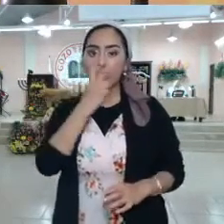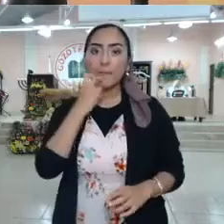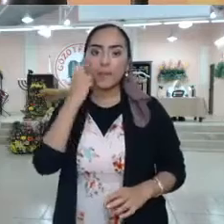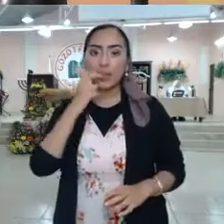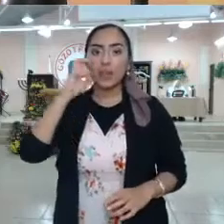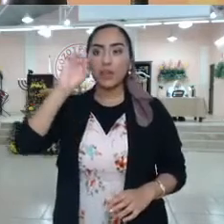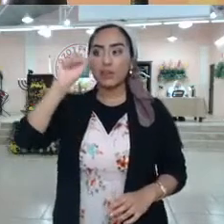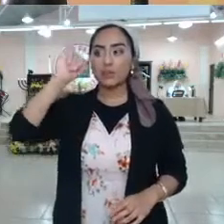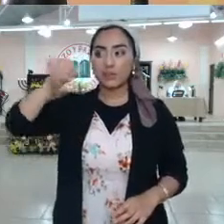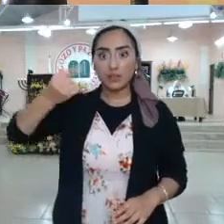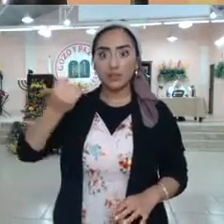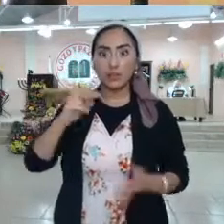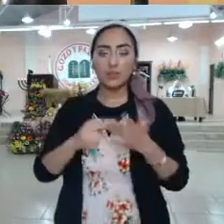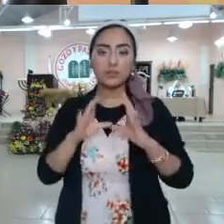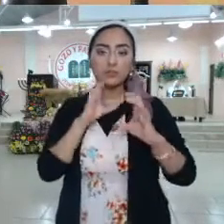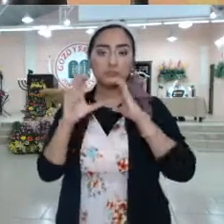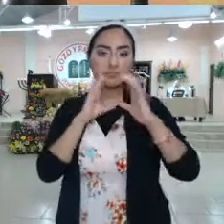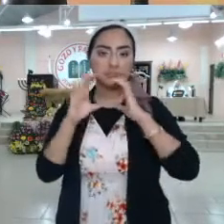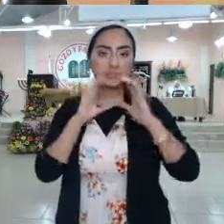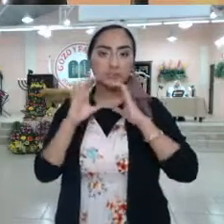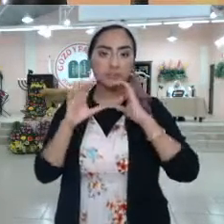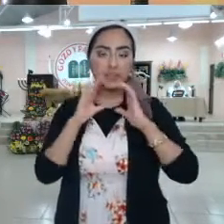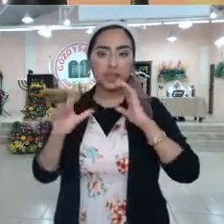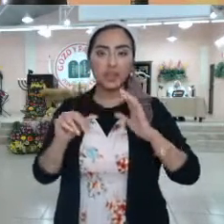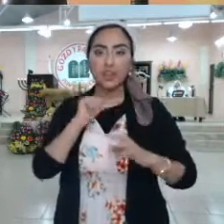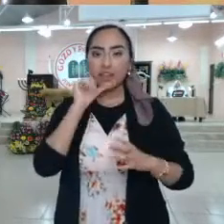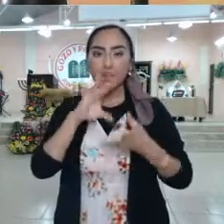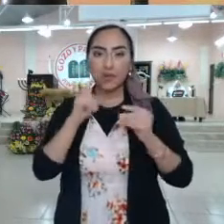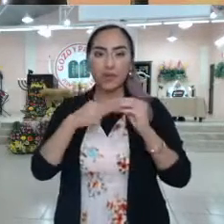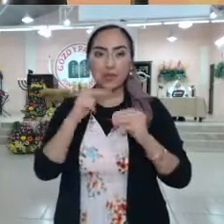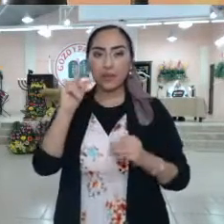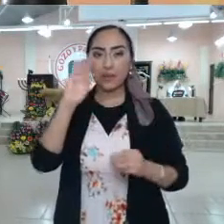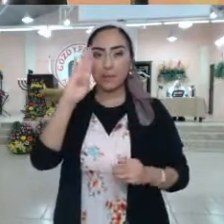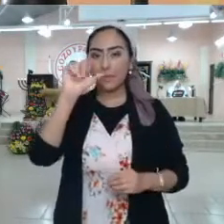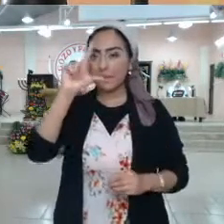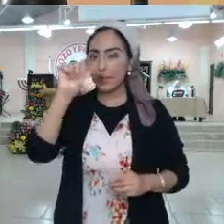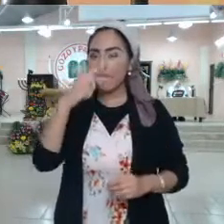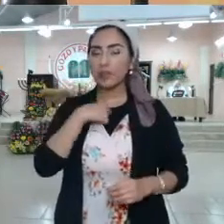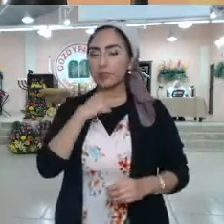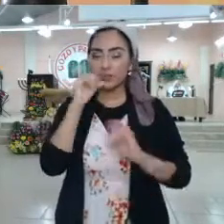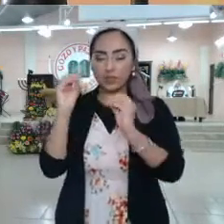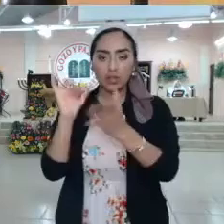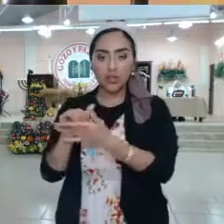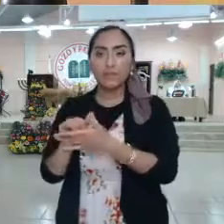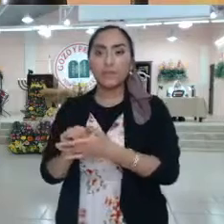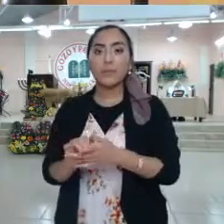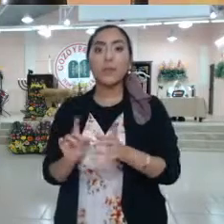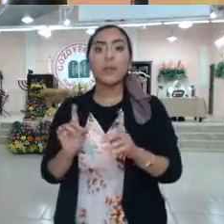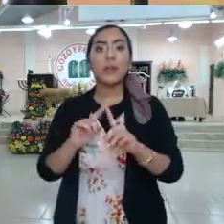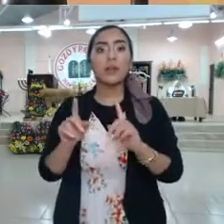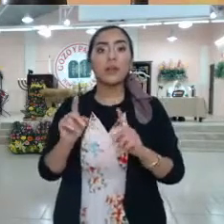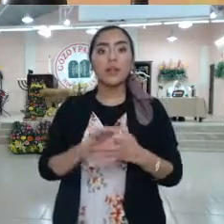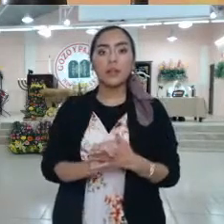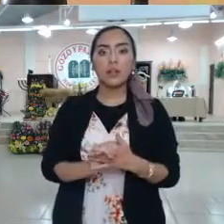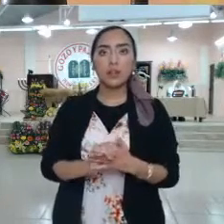mouth, sach, to talk or to have a conversation. This is not Kabbalah what I'm saying to you, I don't minister that.